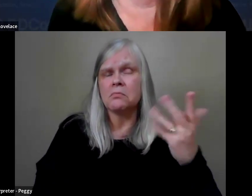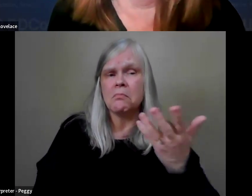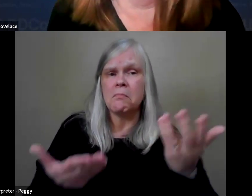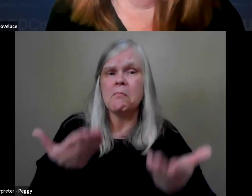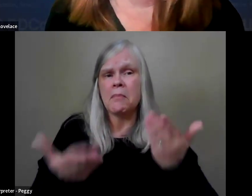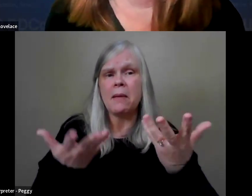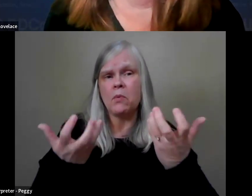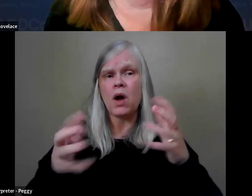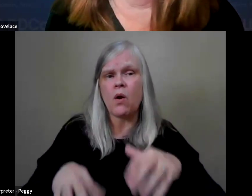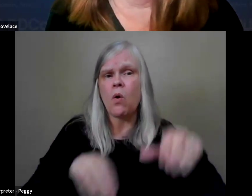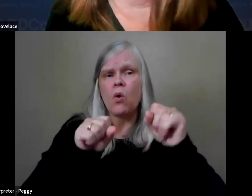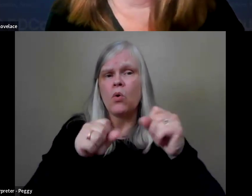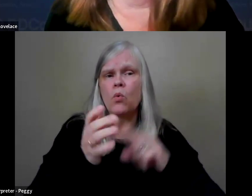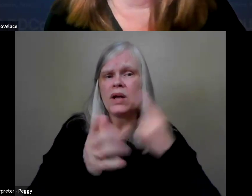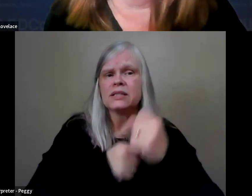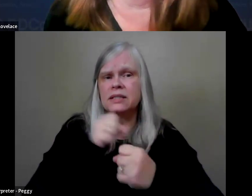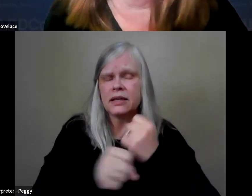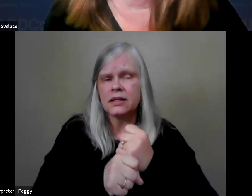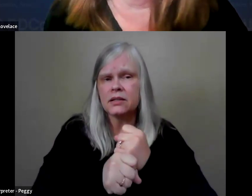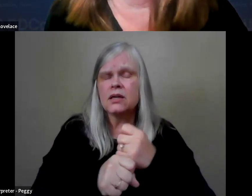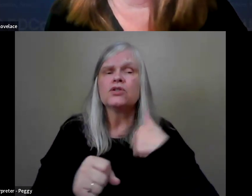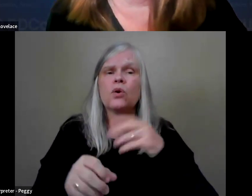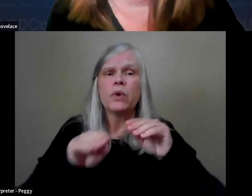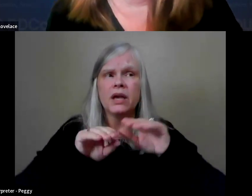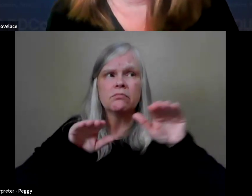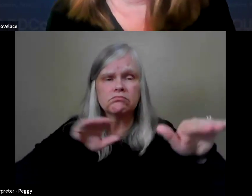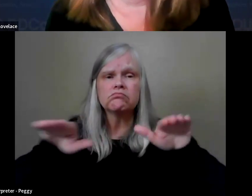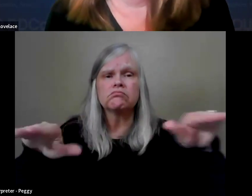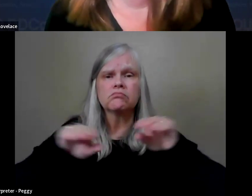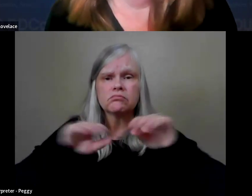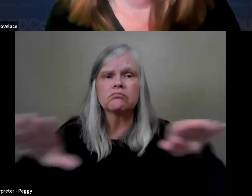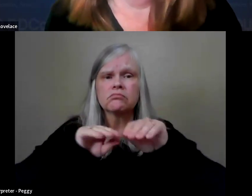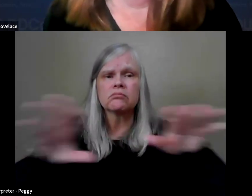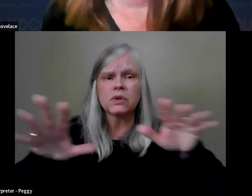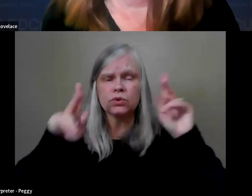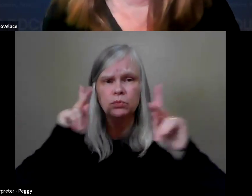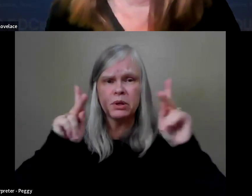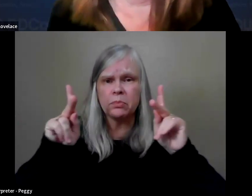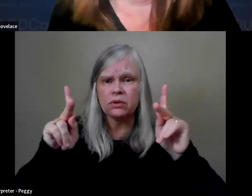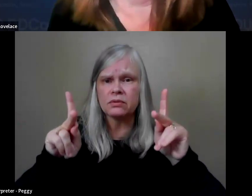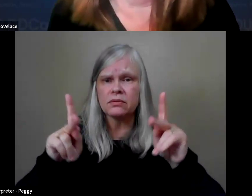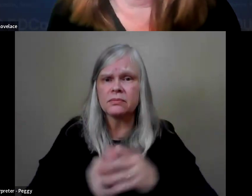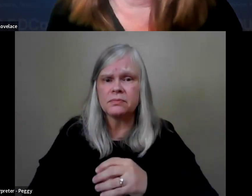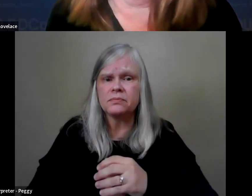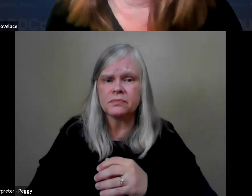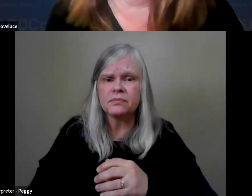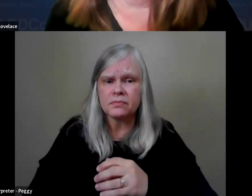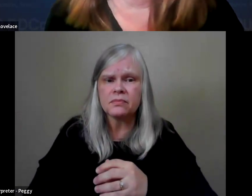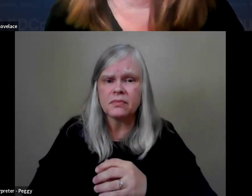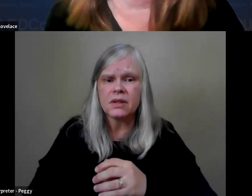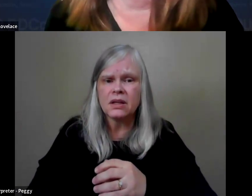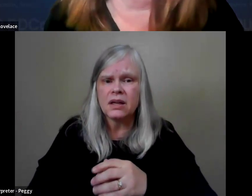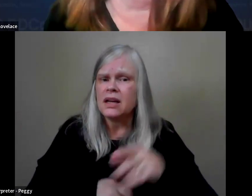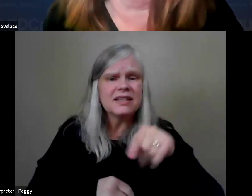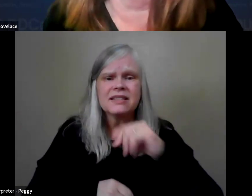once a year, just to make sure we keep getting the information out to people. So Yeah, I don't think this will be absolutely. the last time we want to offer this